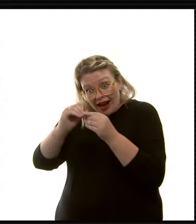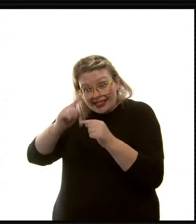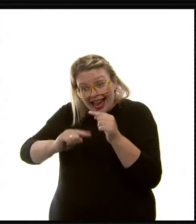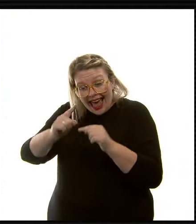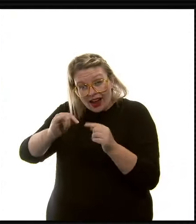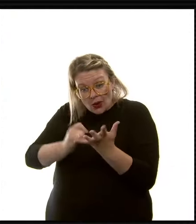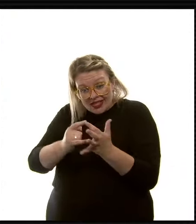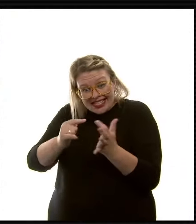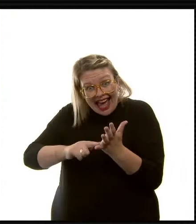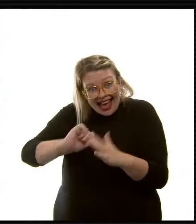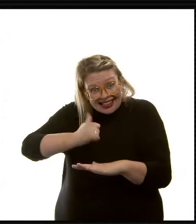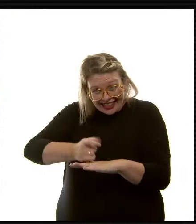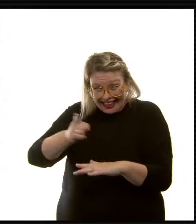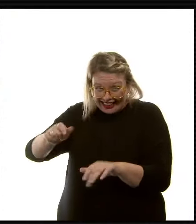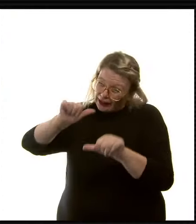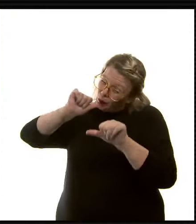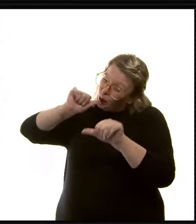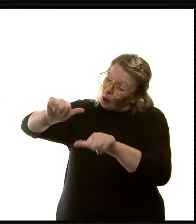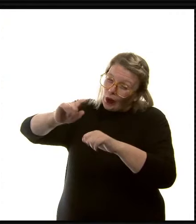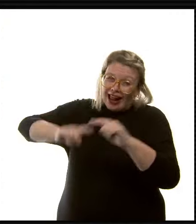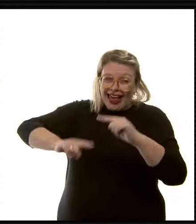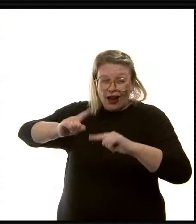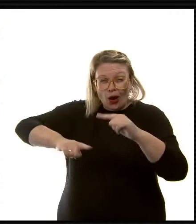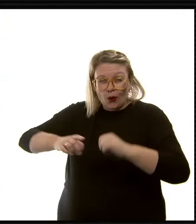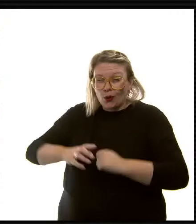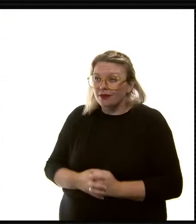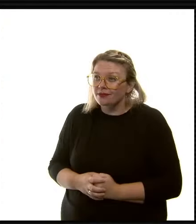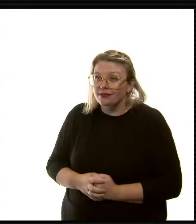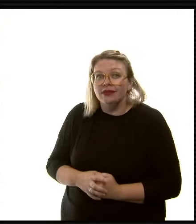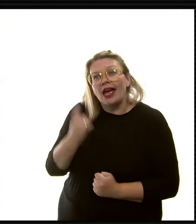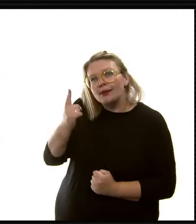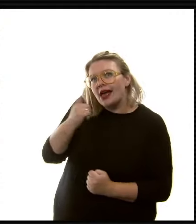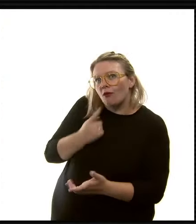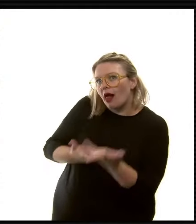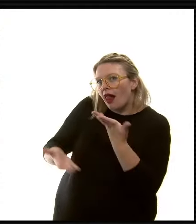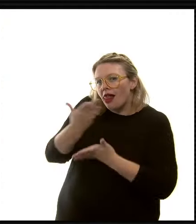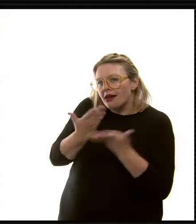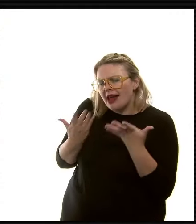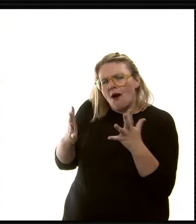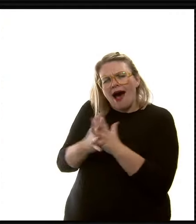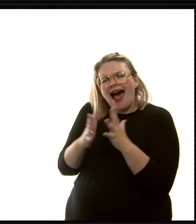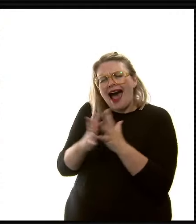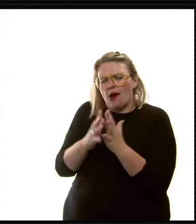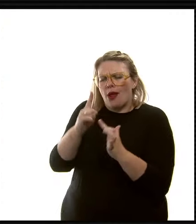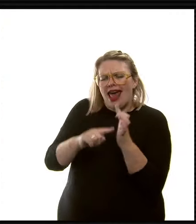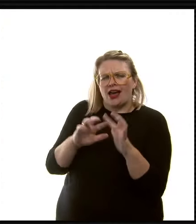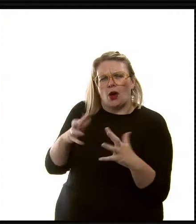is how much he loves the brick. He is here to explain how he uses LEGO elements in his epic storytelling